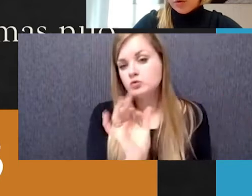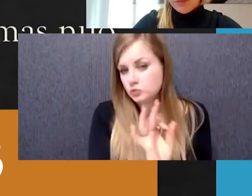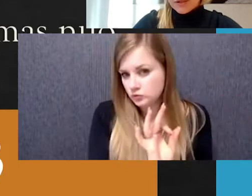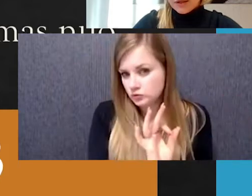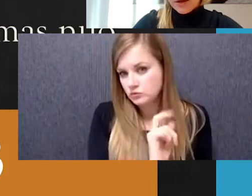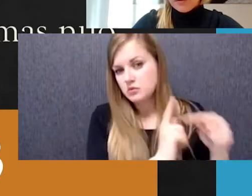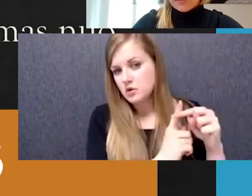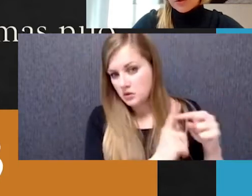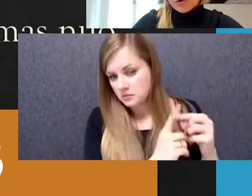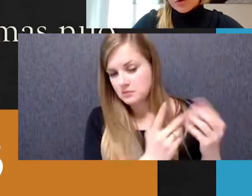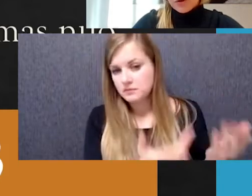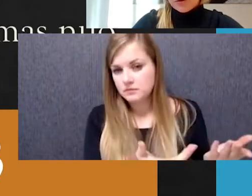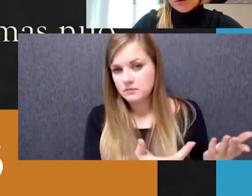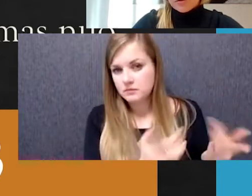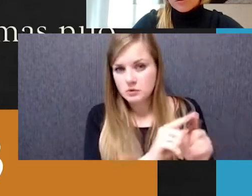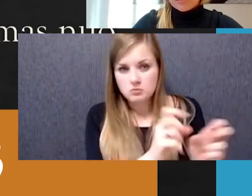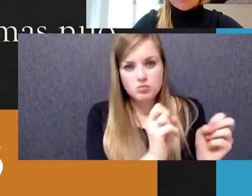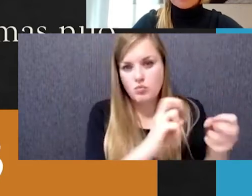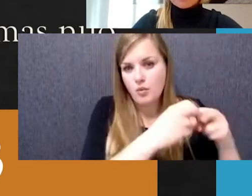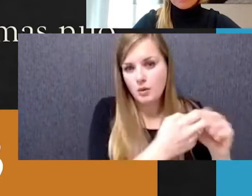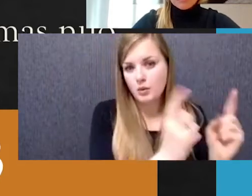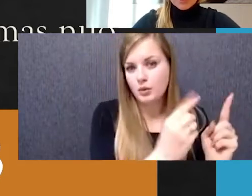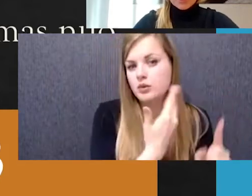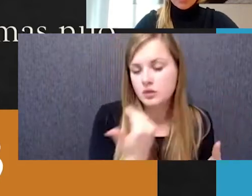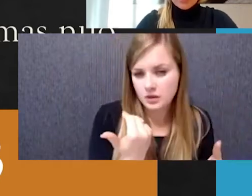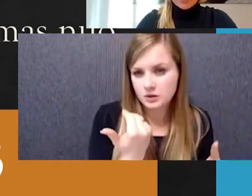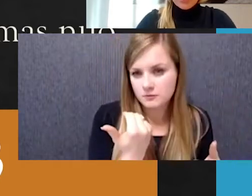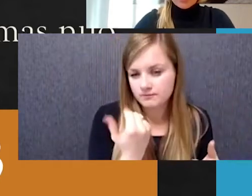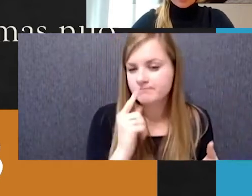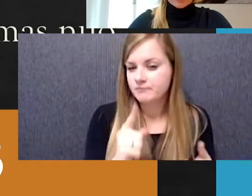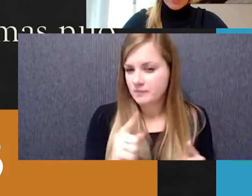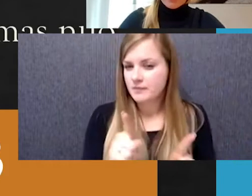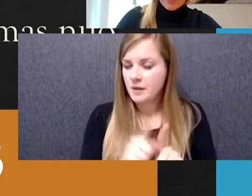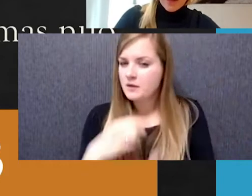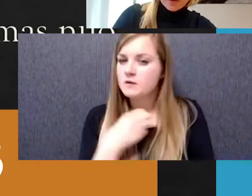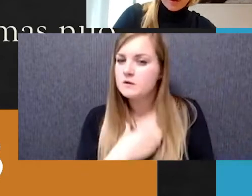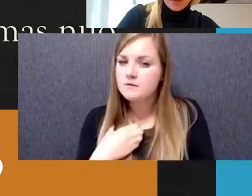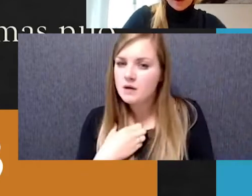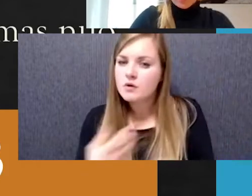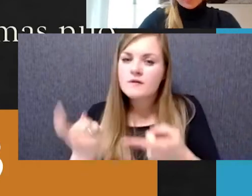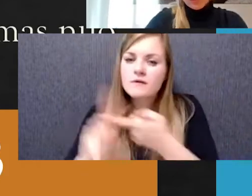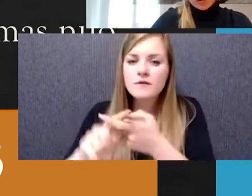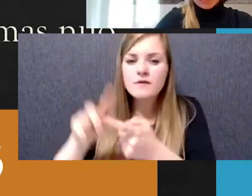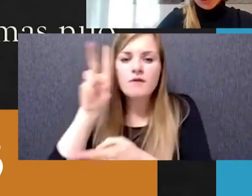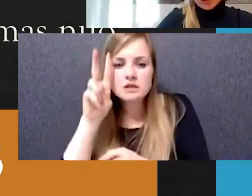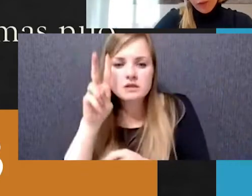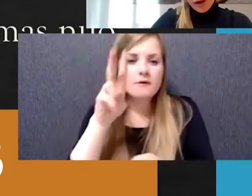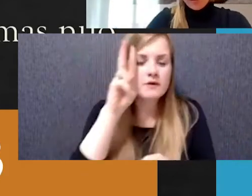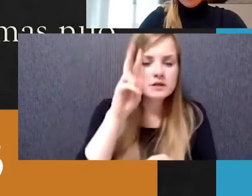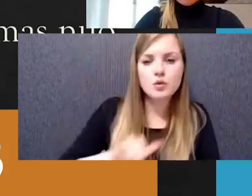homophobic statements are regarded more serious than in other states. And